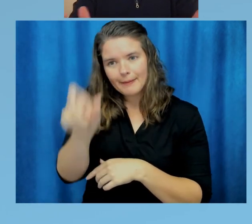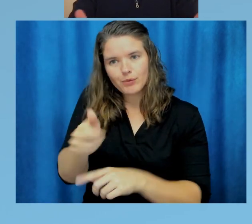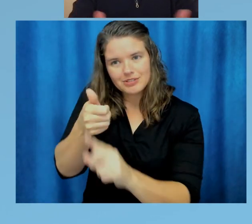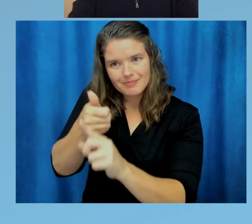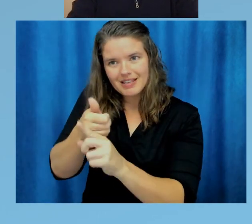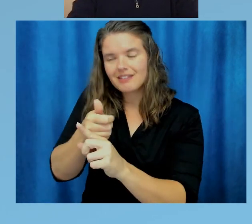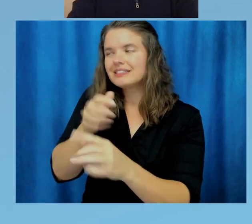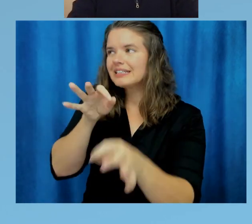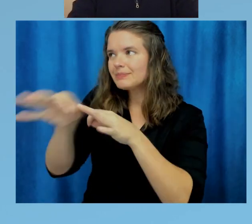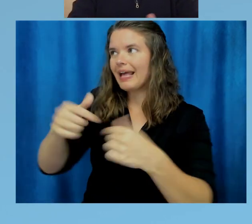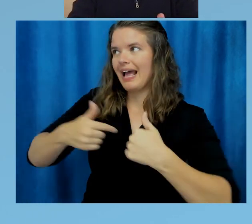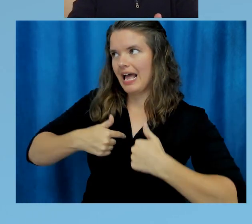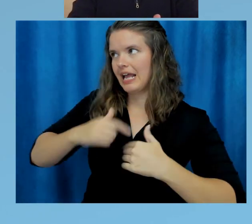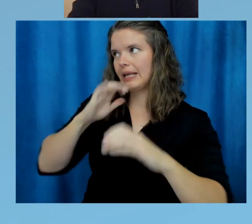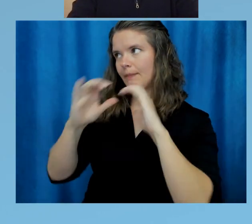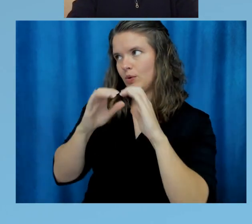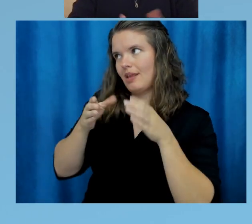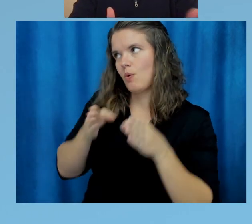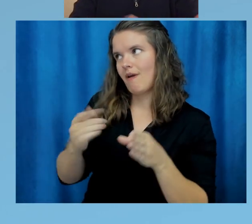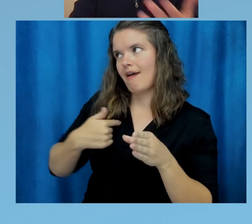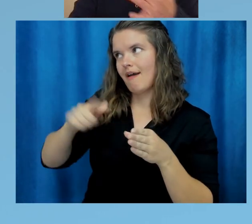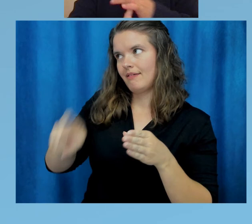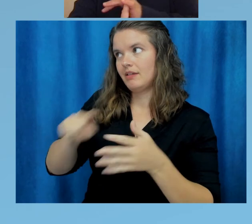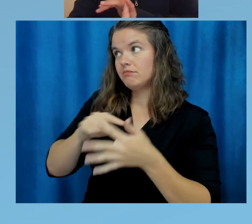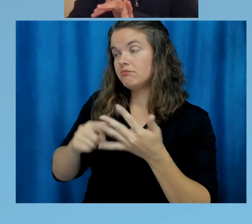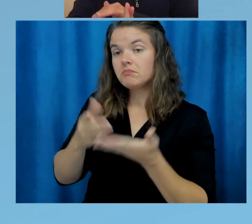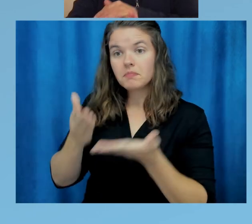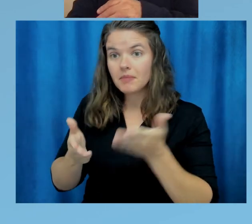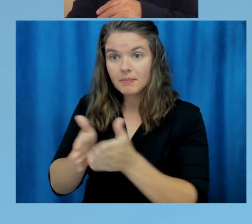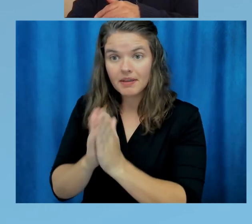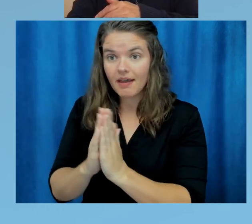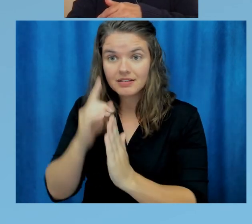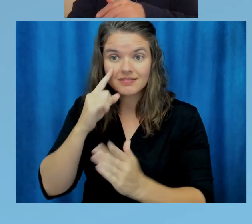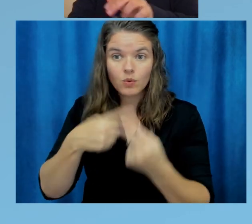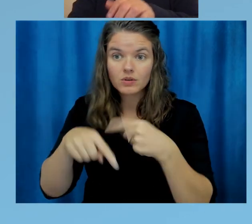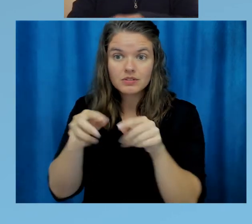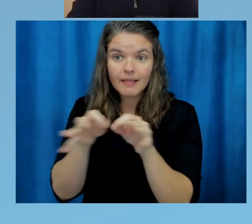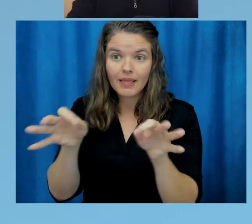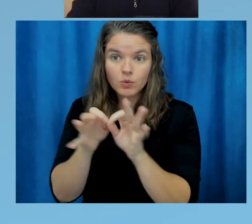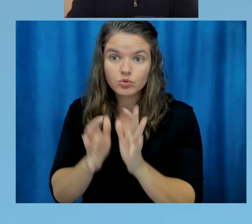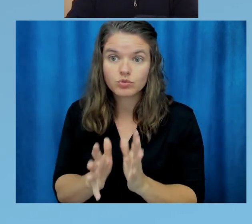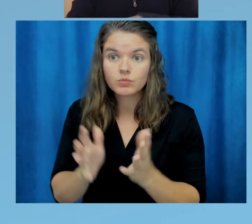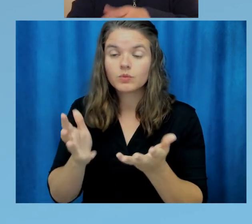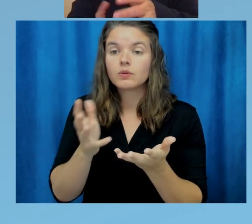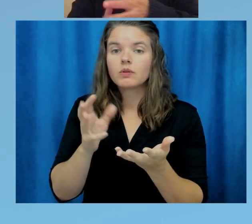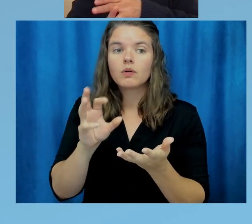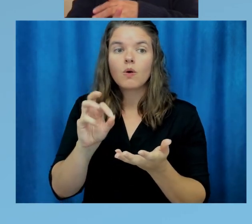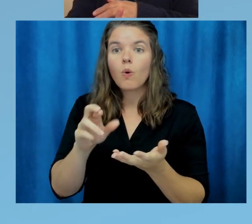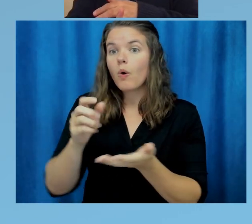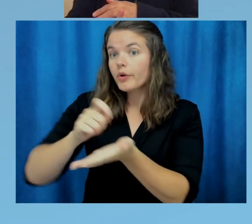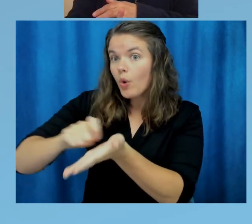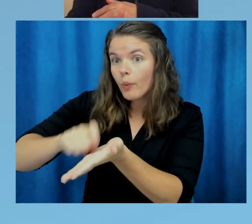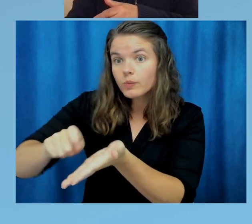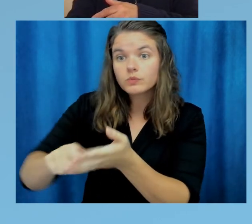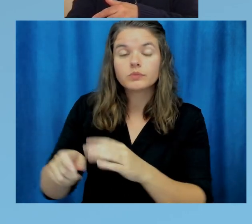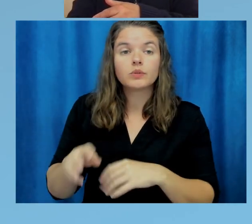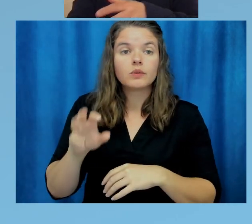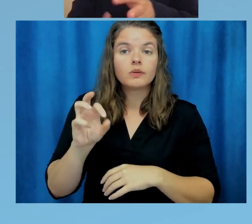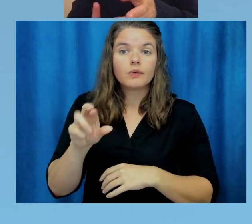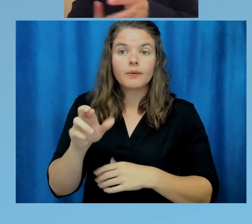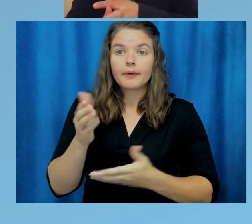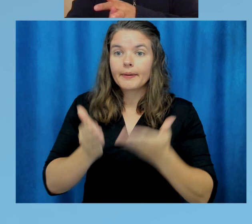you how they communicate and what they need. It may be that they ask for a sign language interpreter. It may be that they ask for